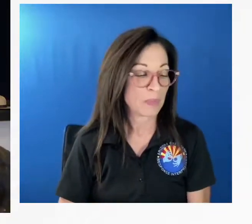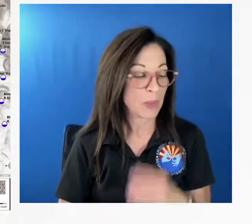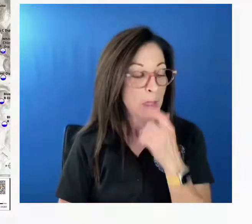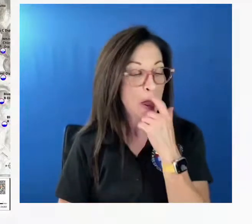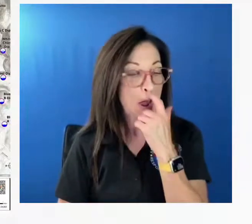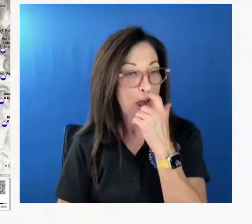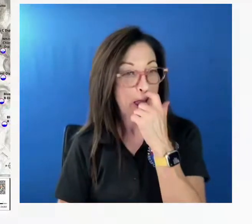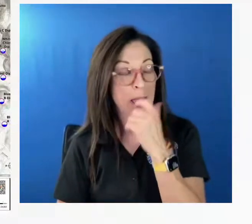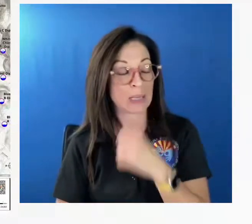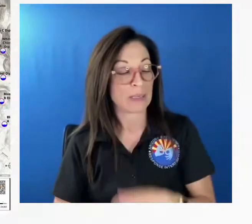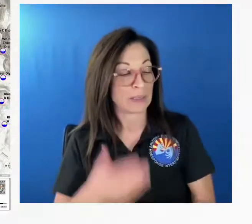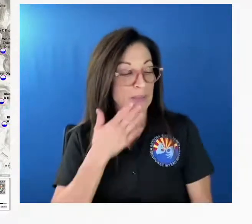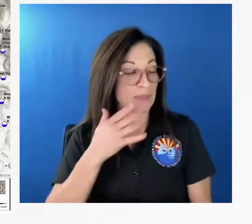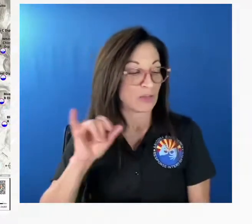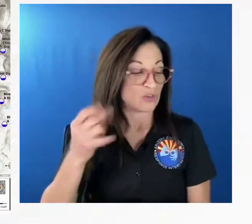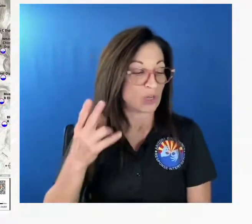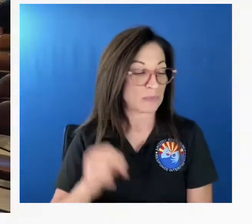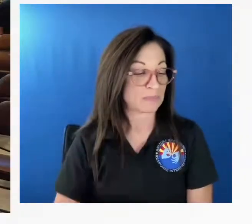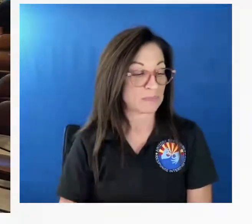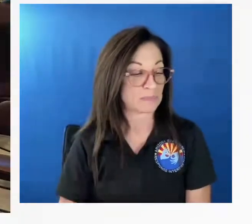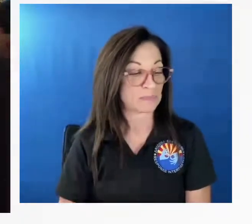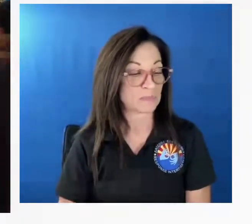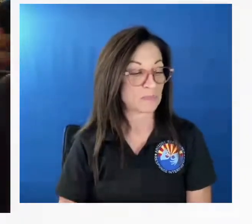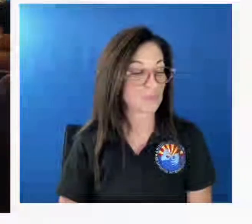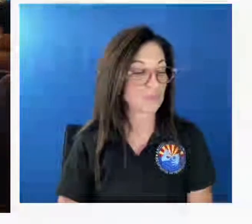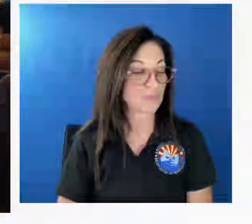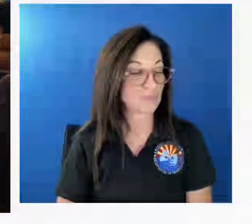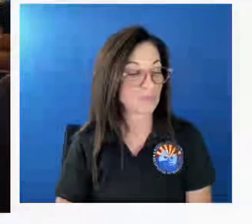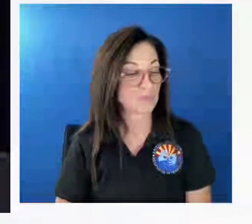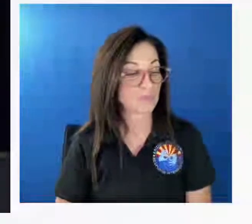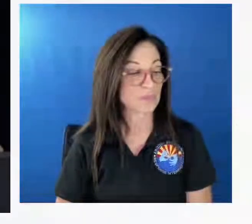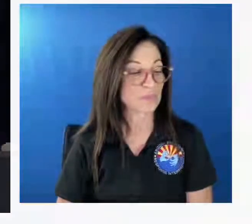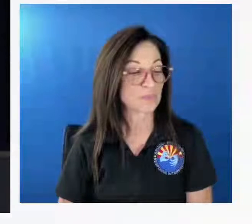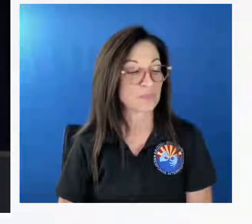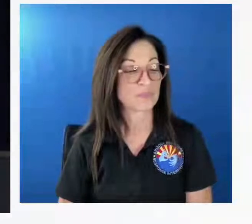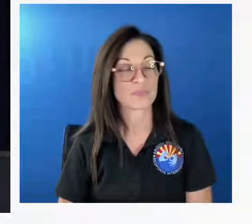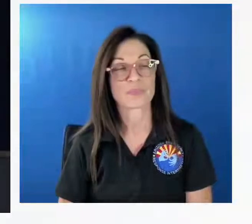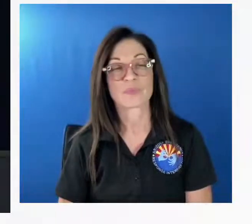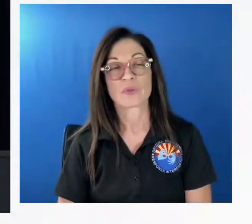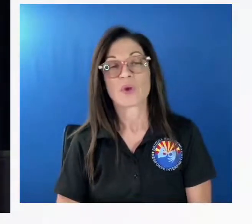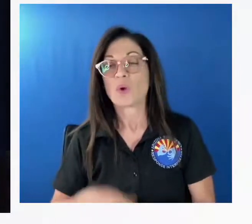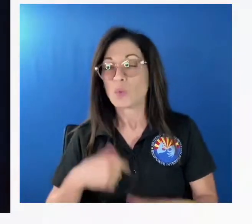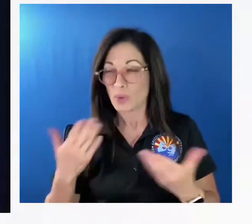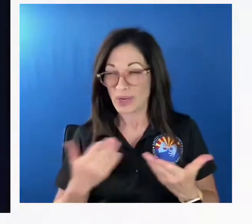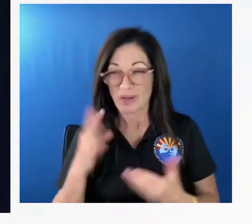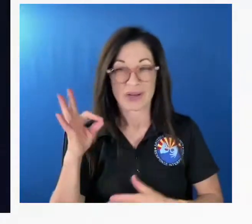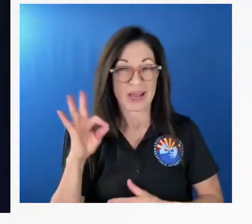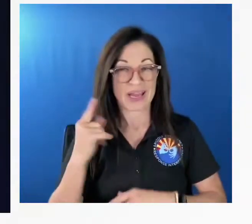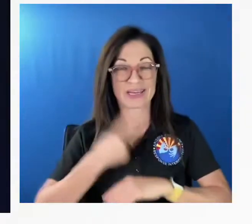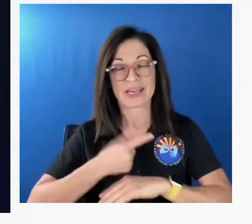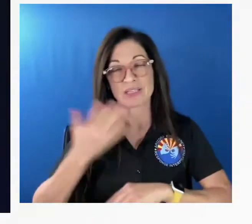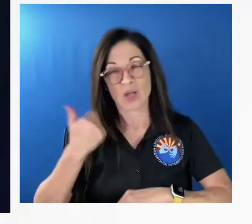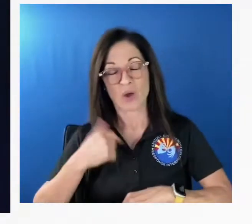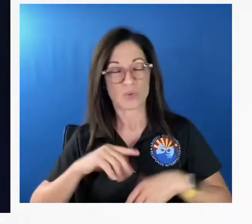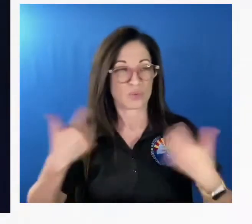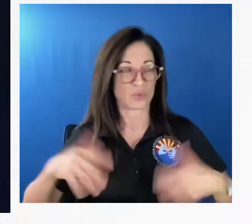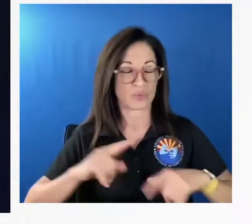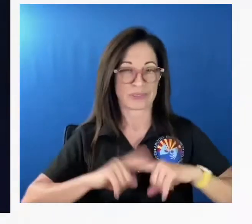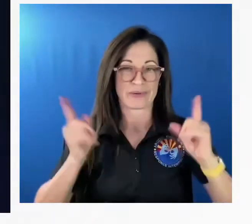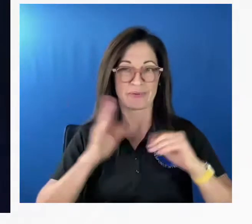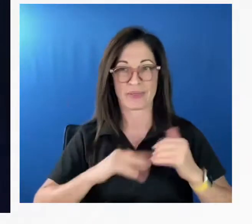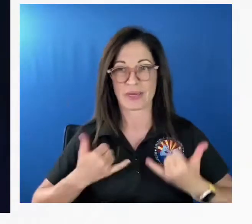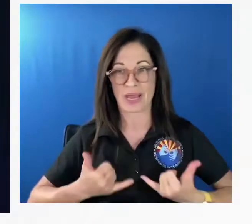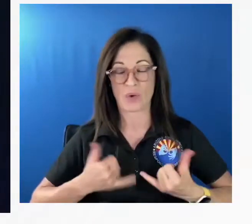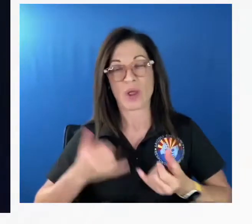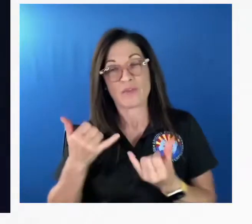Thank you, John. So when we were here 9 days ago, obviously this was a very different fire, and we had our current fire behavior